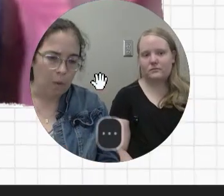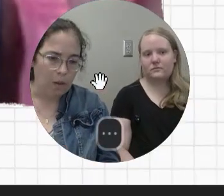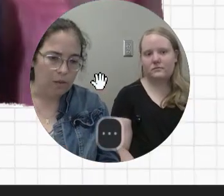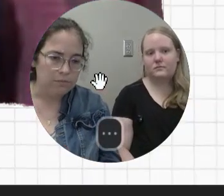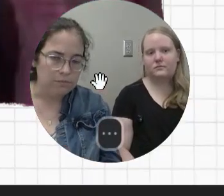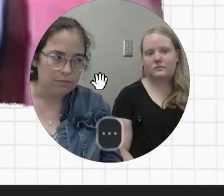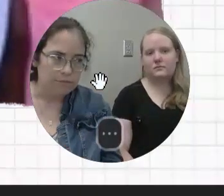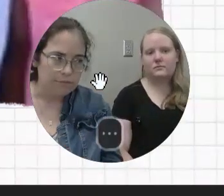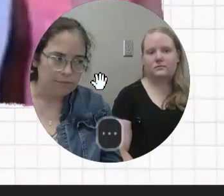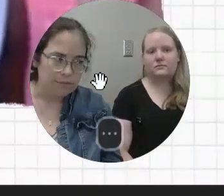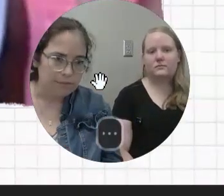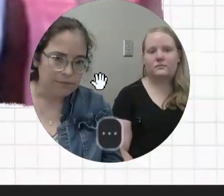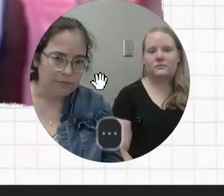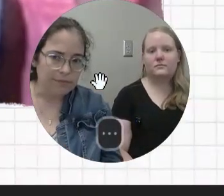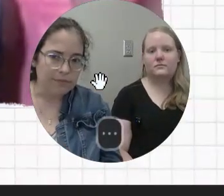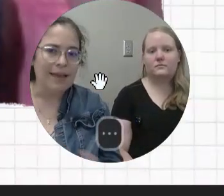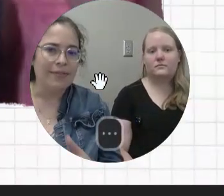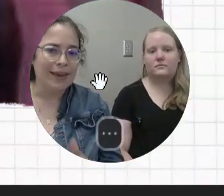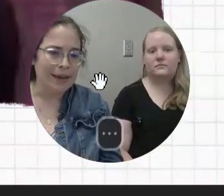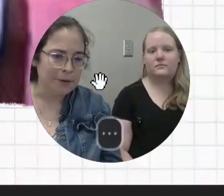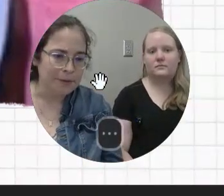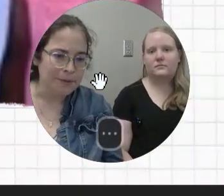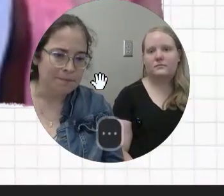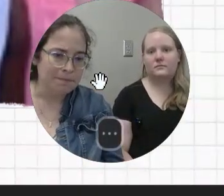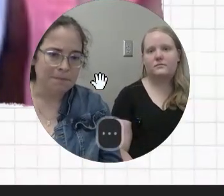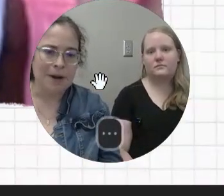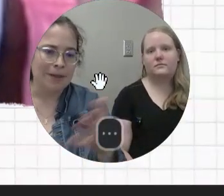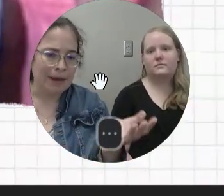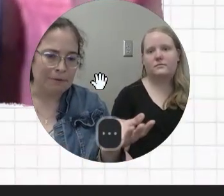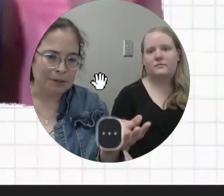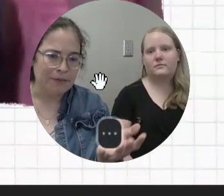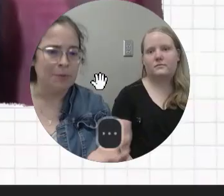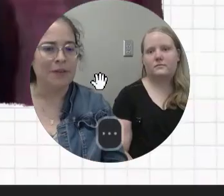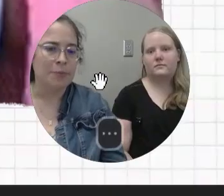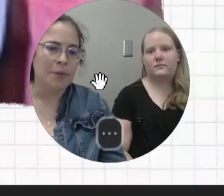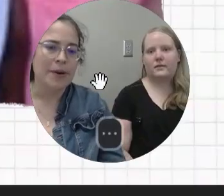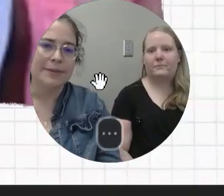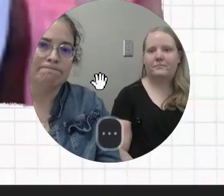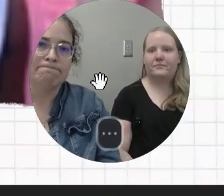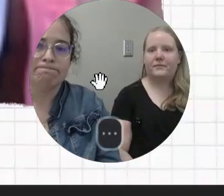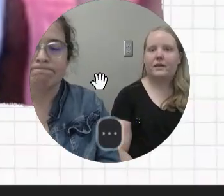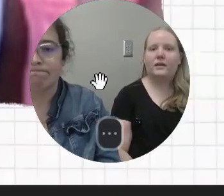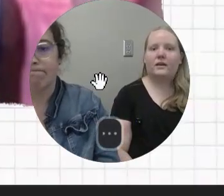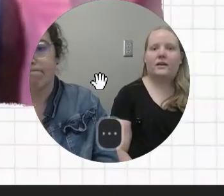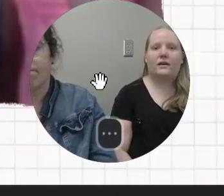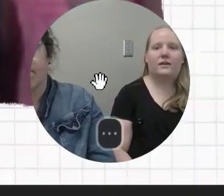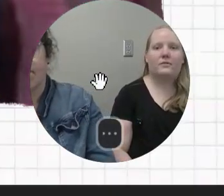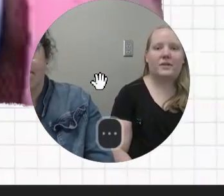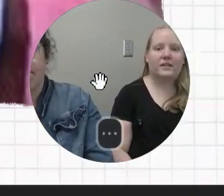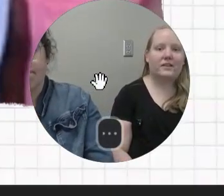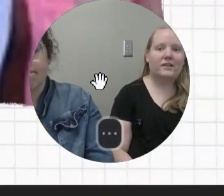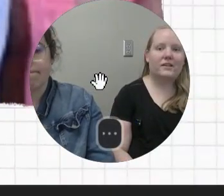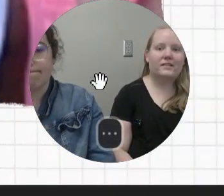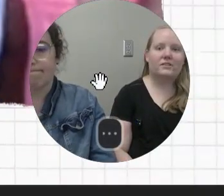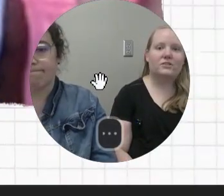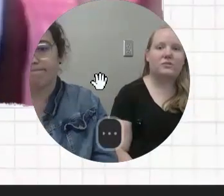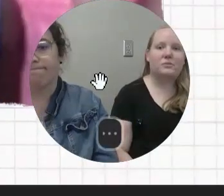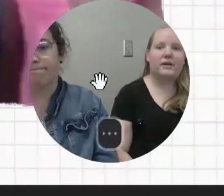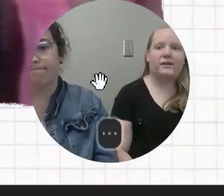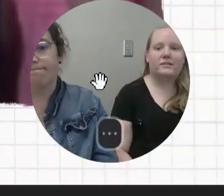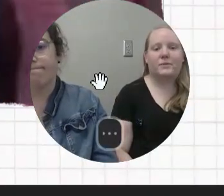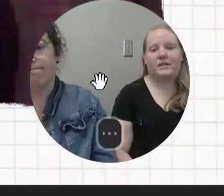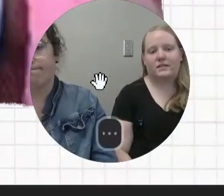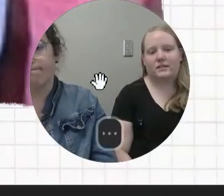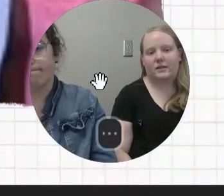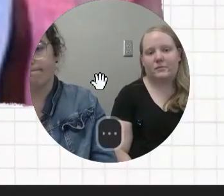as a whole, let the kid use whatever language they feel most comfortable with. Yeah.